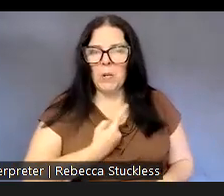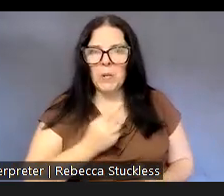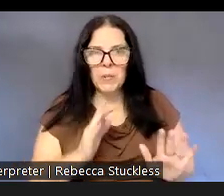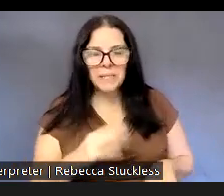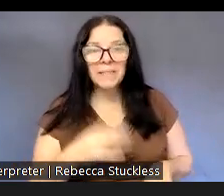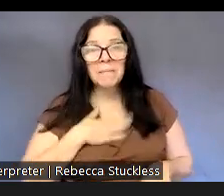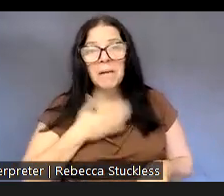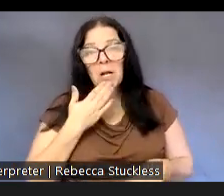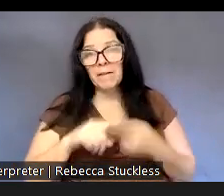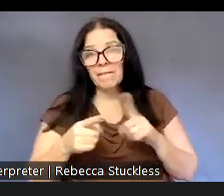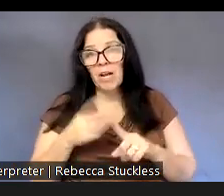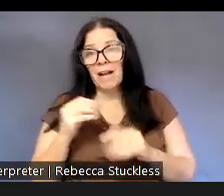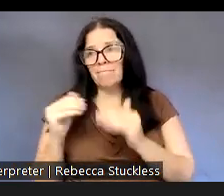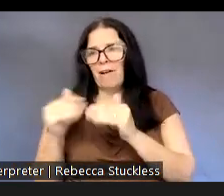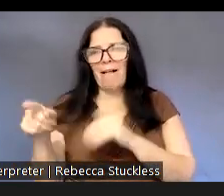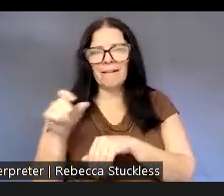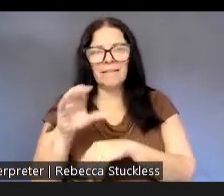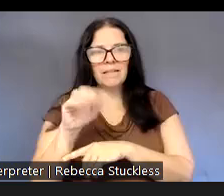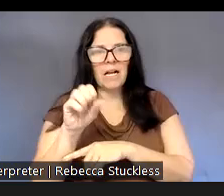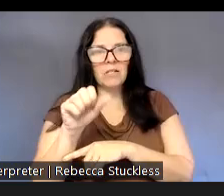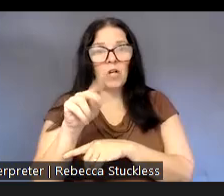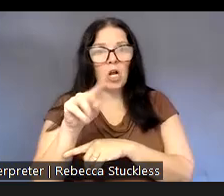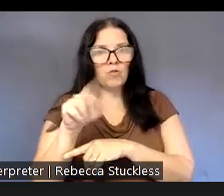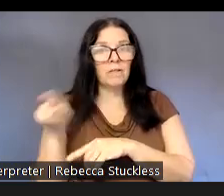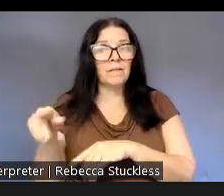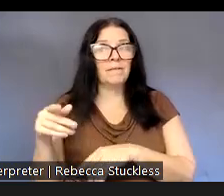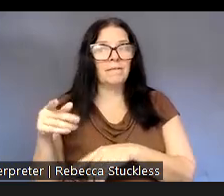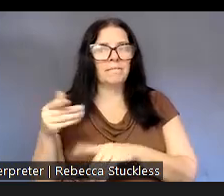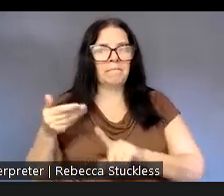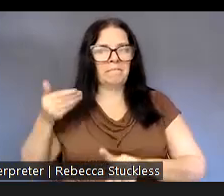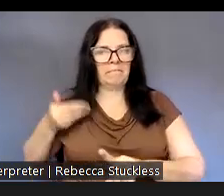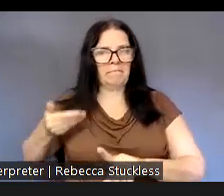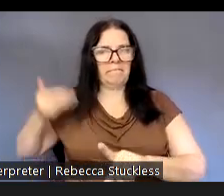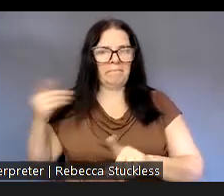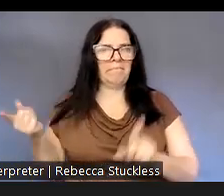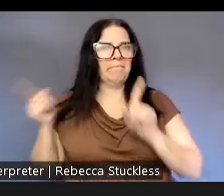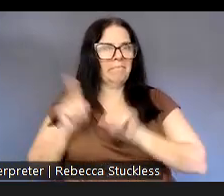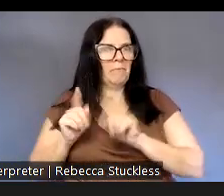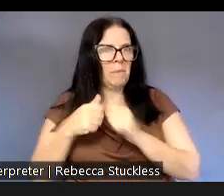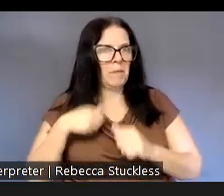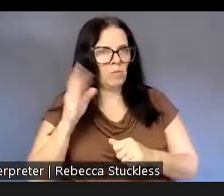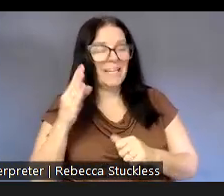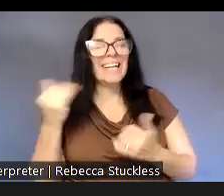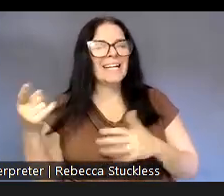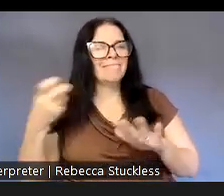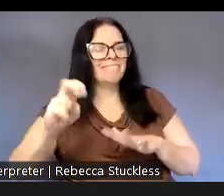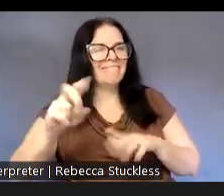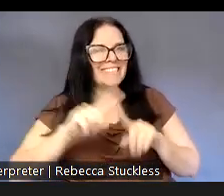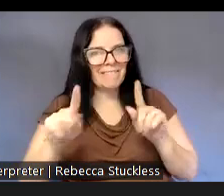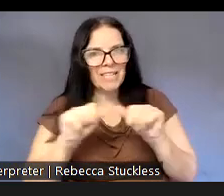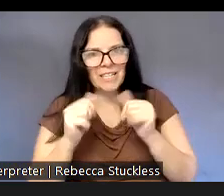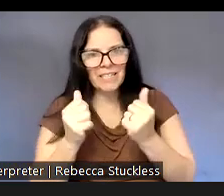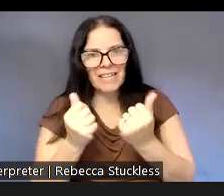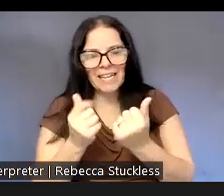and colleague Cassandra, who did the last two of them with me, has moved into a different role within the